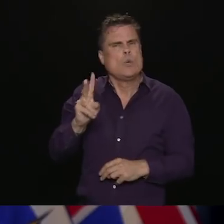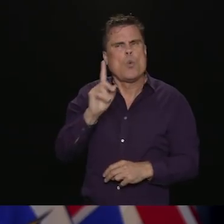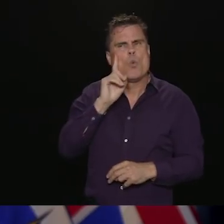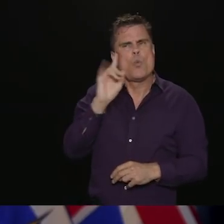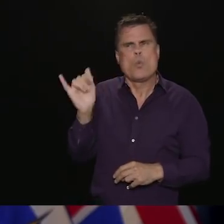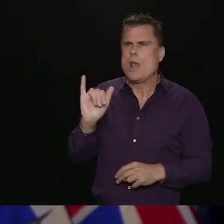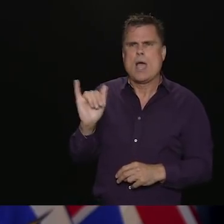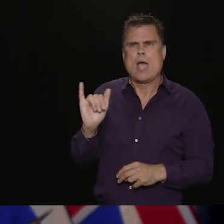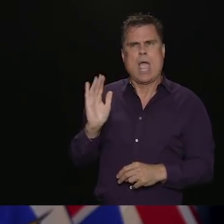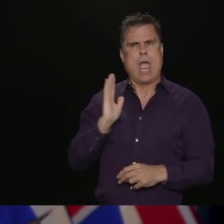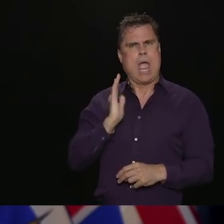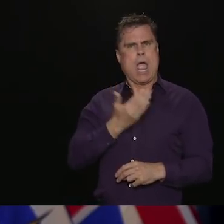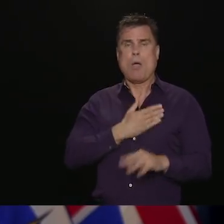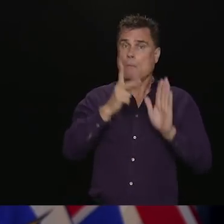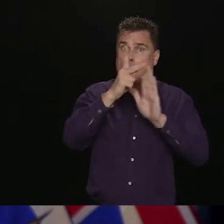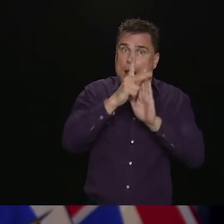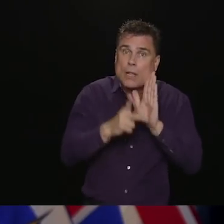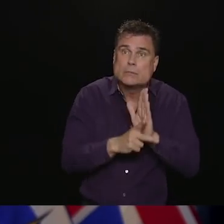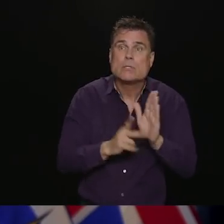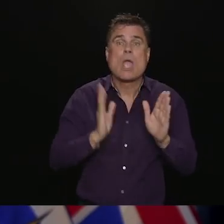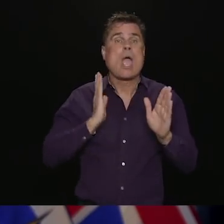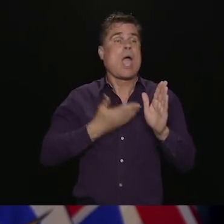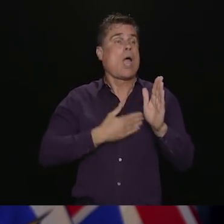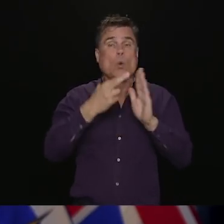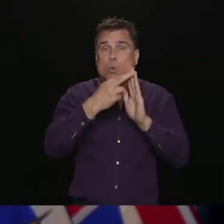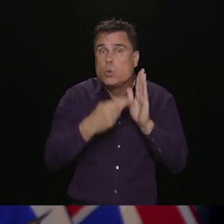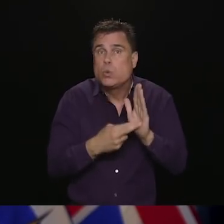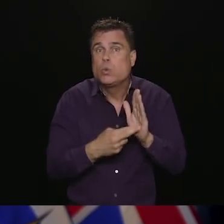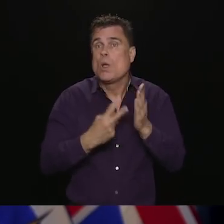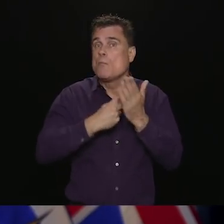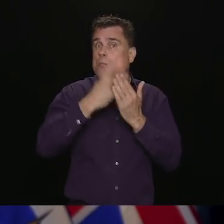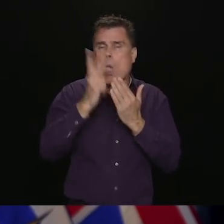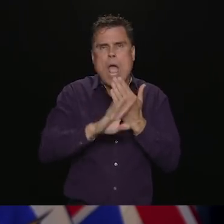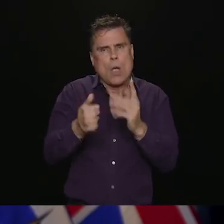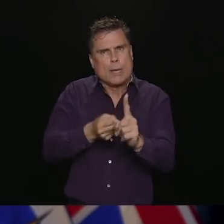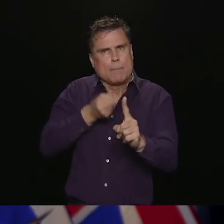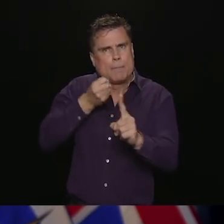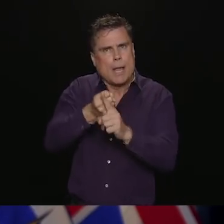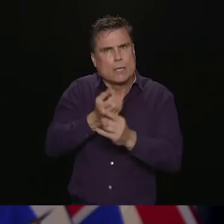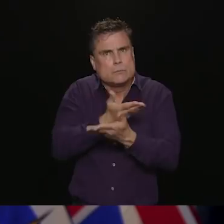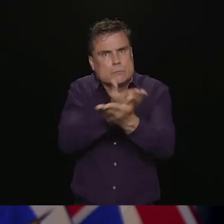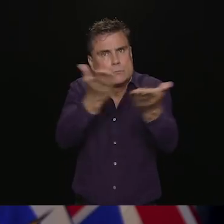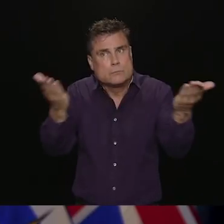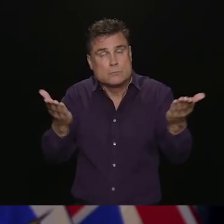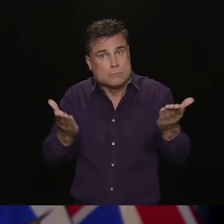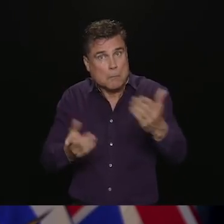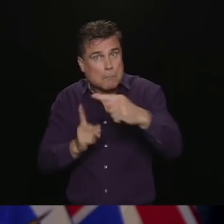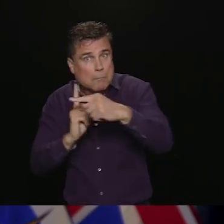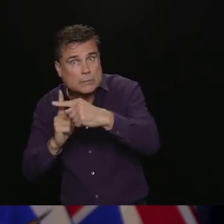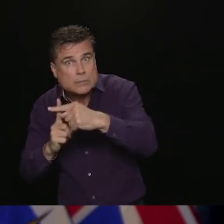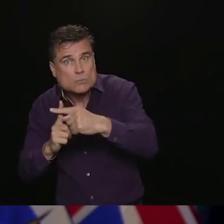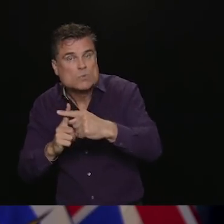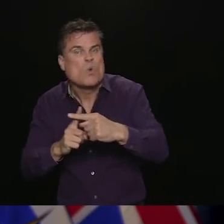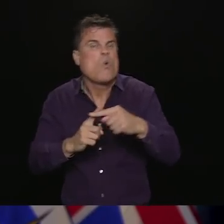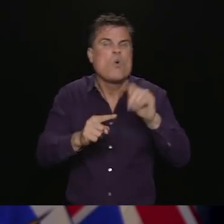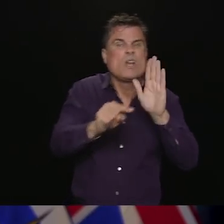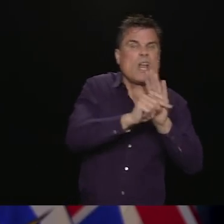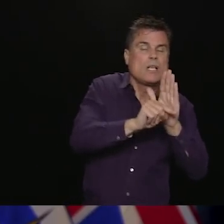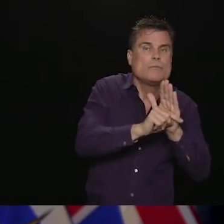out as soon as we can by as much of disaggregation as we can. So those will be coming in the coming weeks.